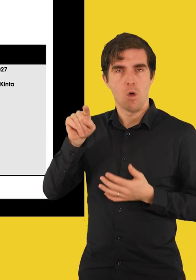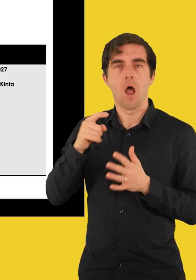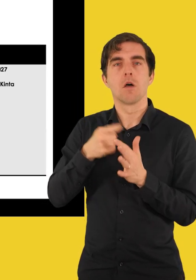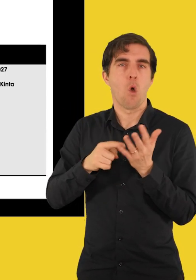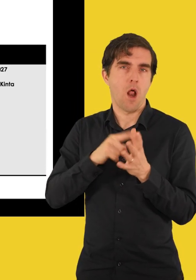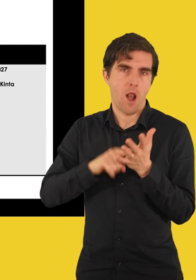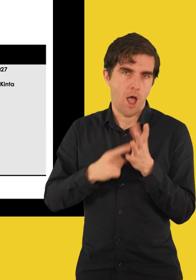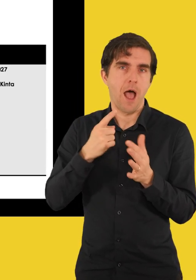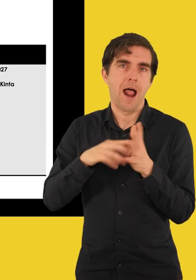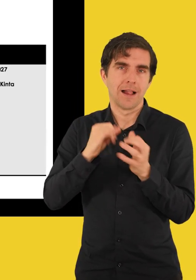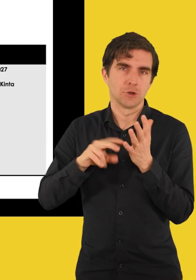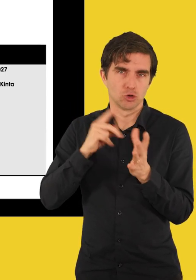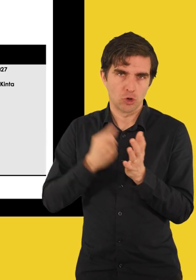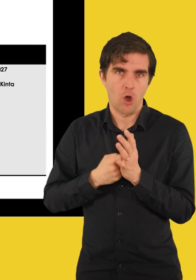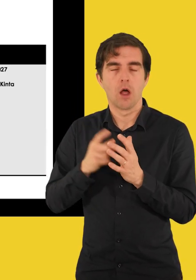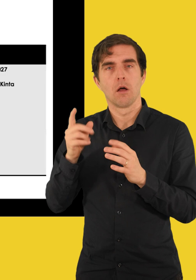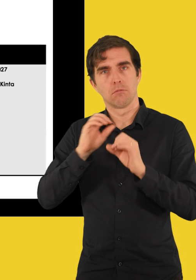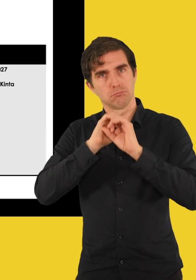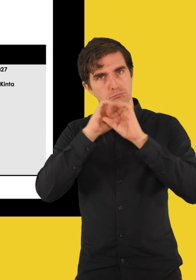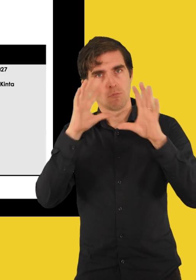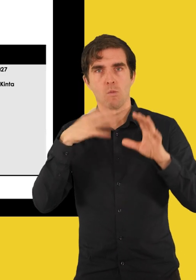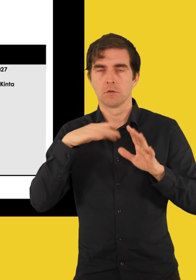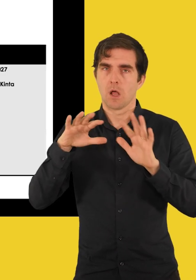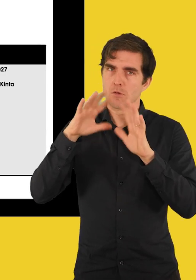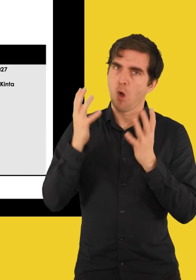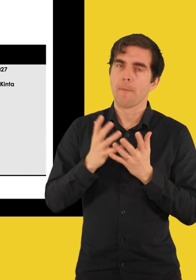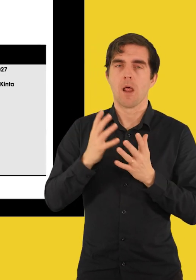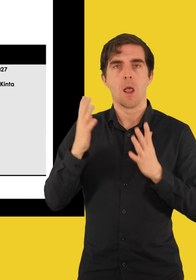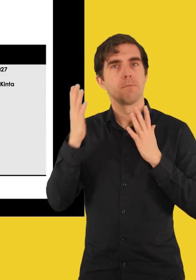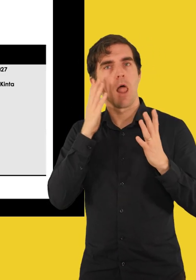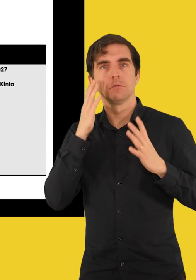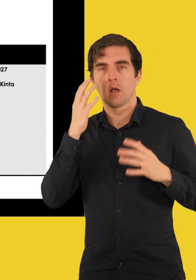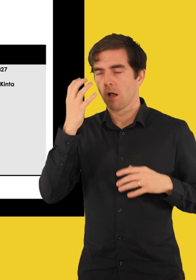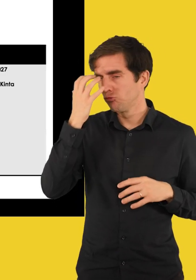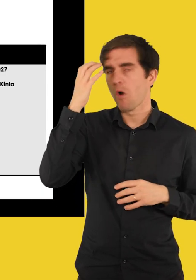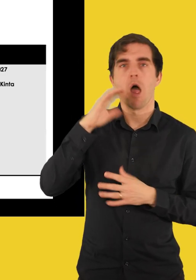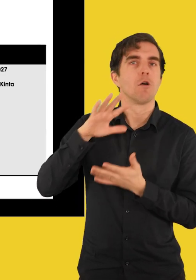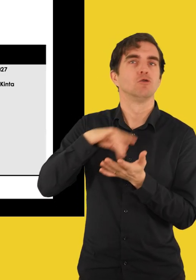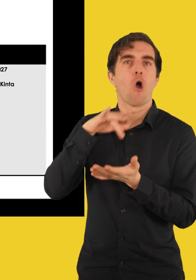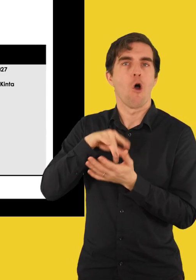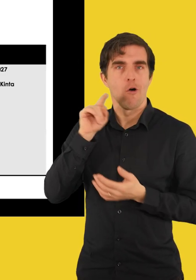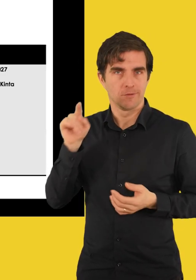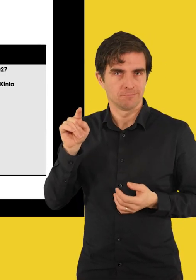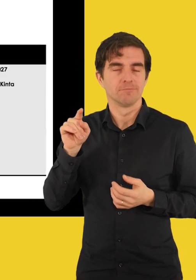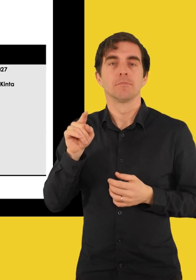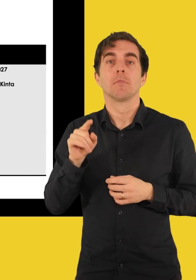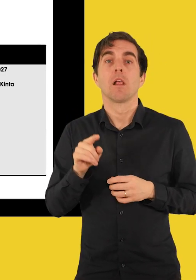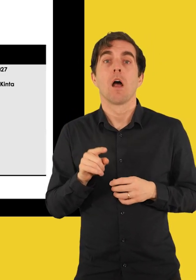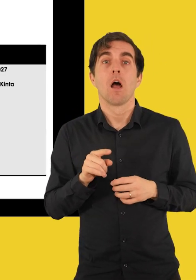Kuala Kangsar, the royal town, the vision was to be a global Malay royal